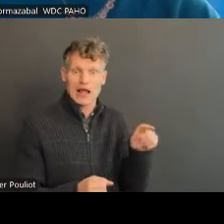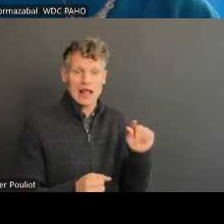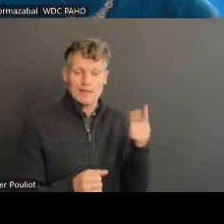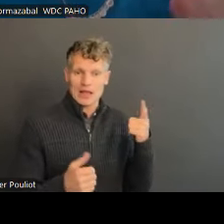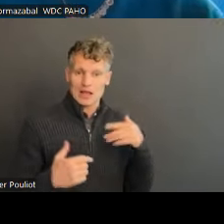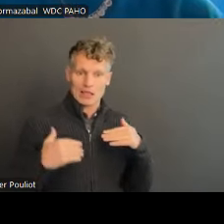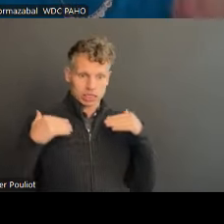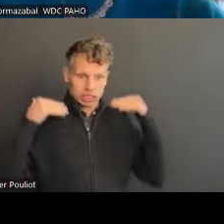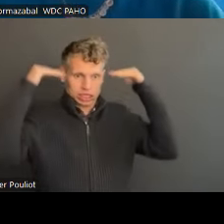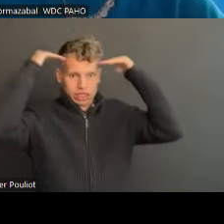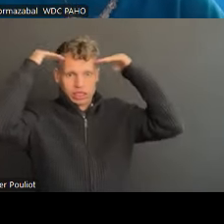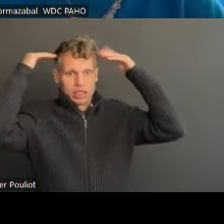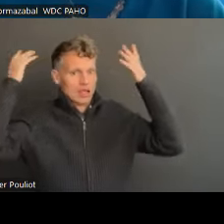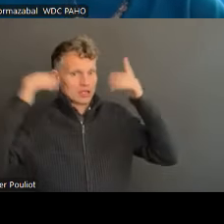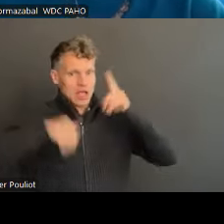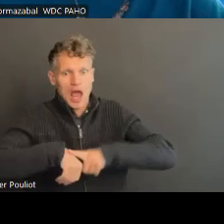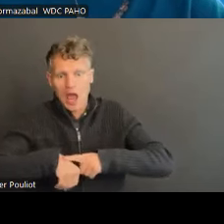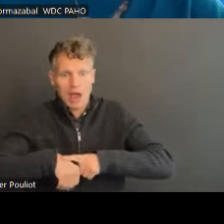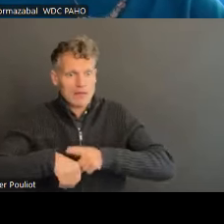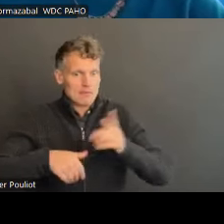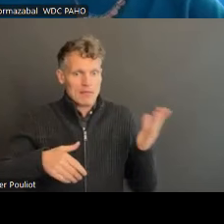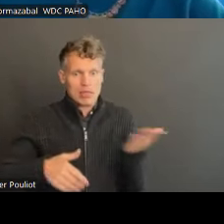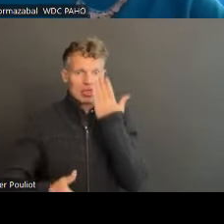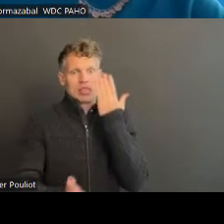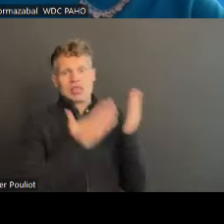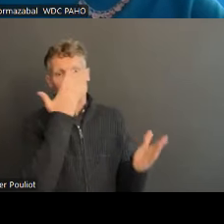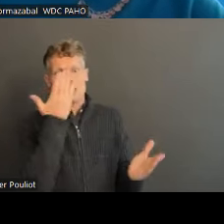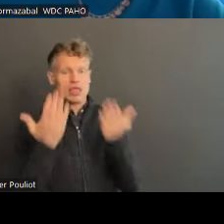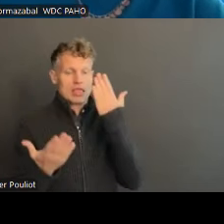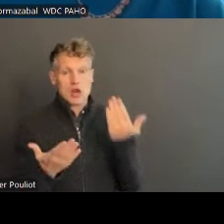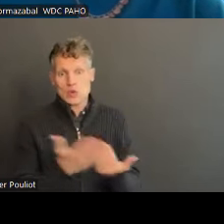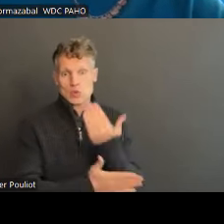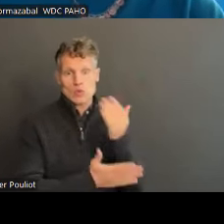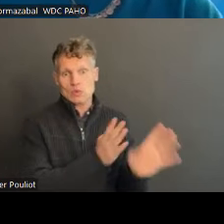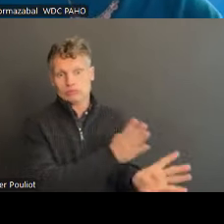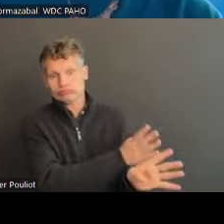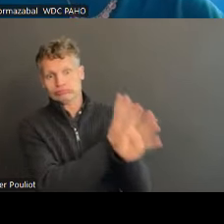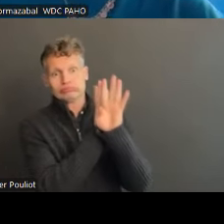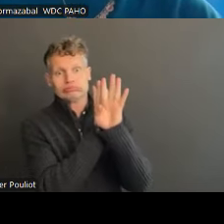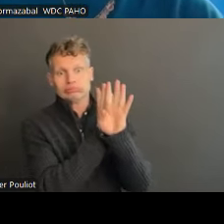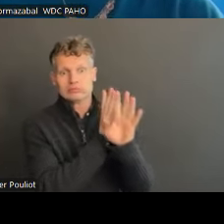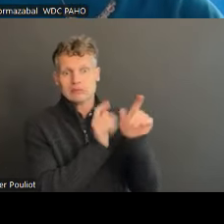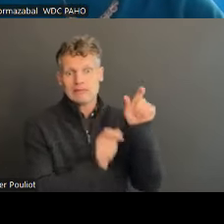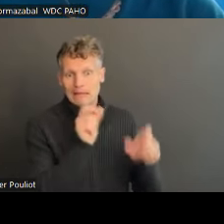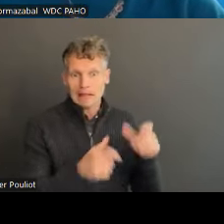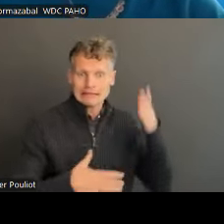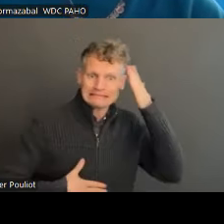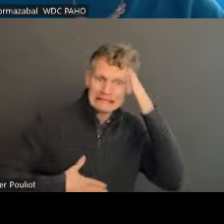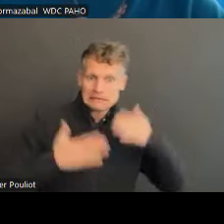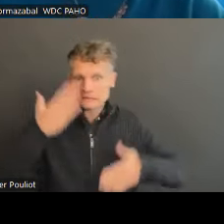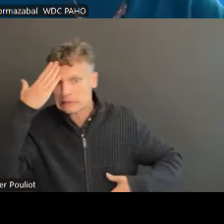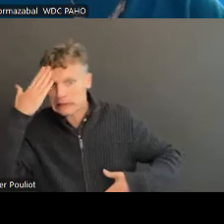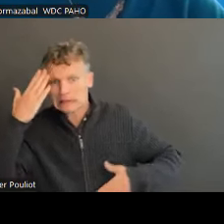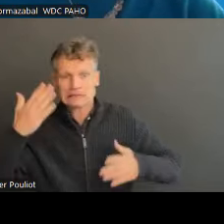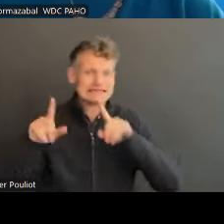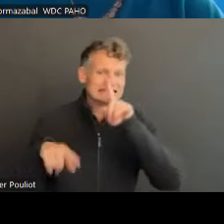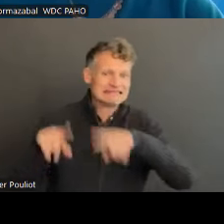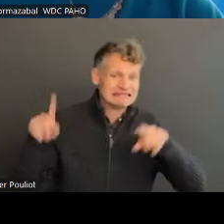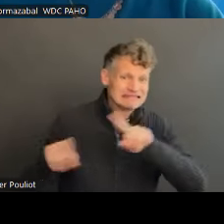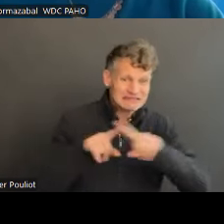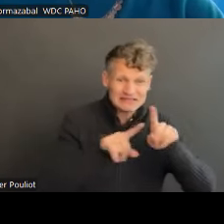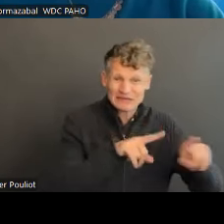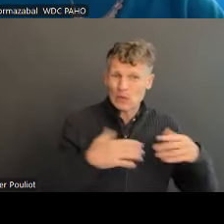new tasks to face, and there's always difficulties. And the work between the